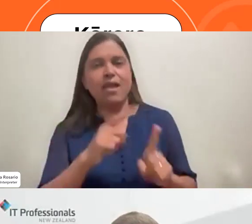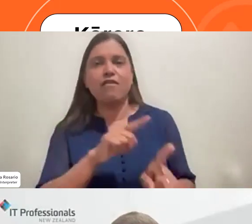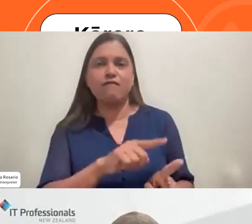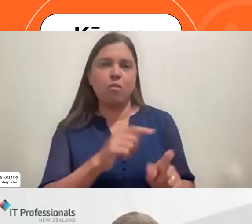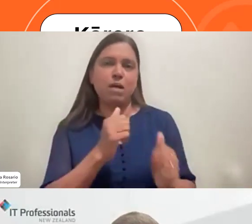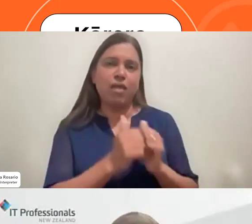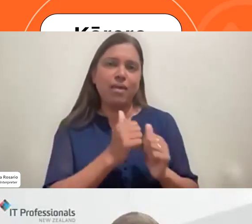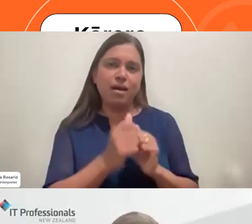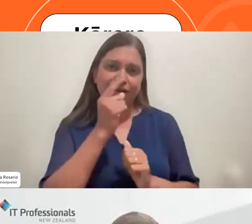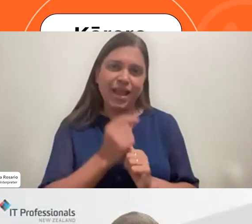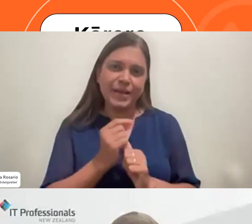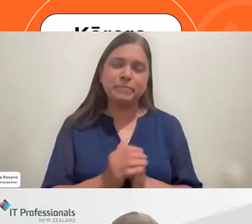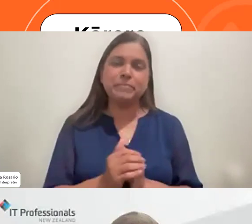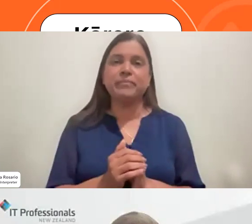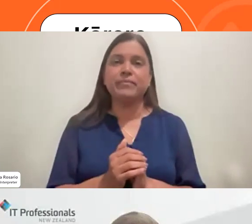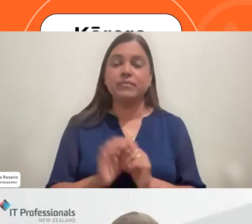me,